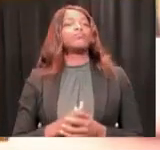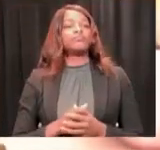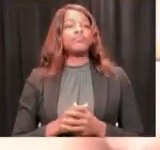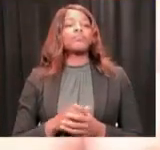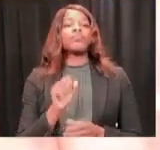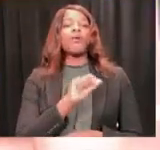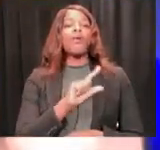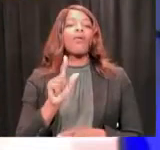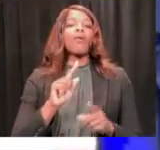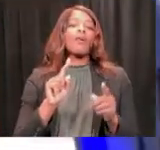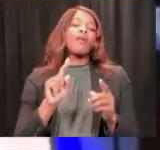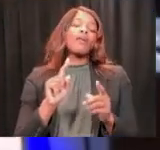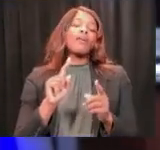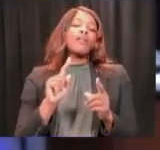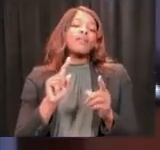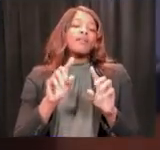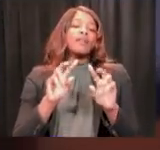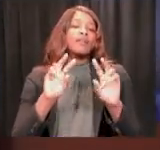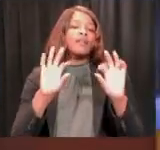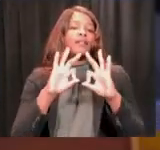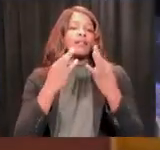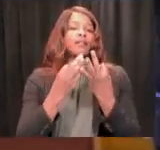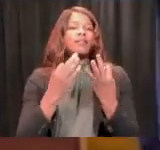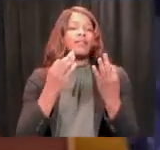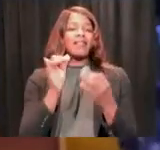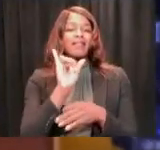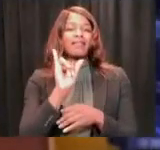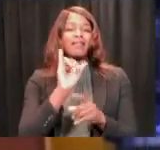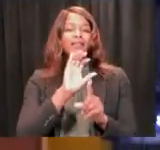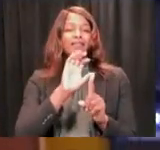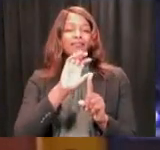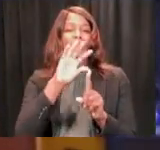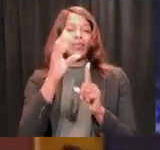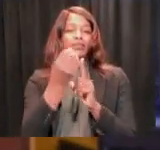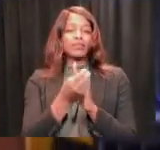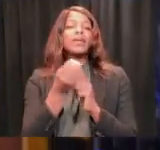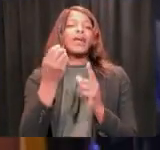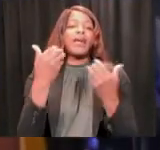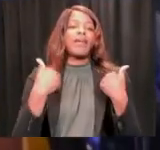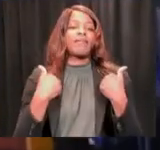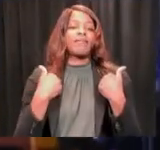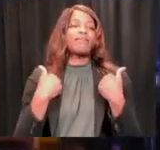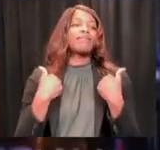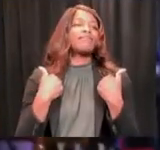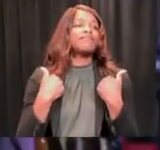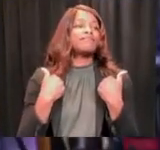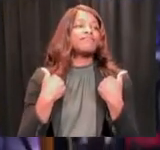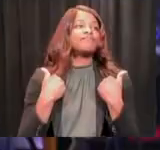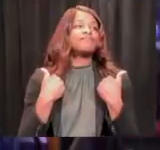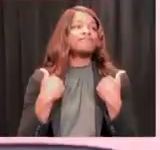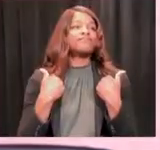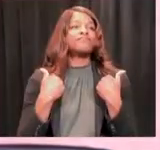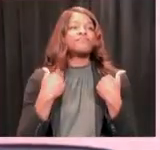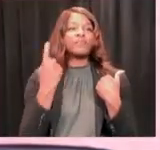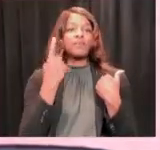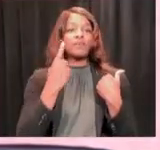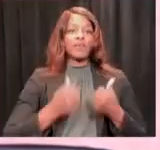Every single family has a culture that creates baggage in the lives of those that live in that house, right?